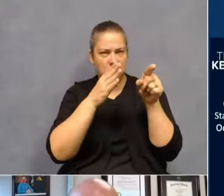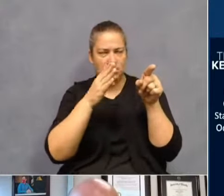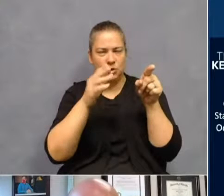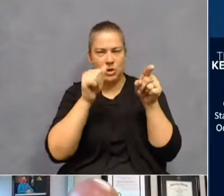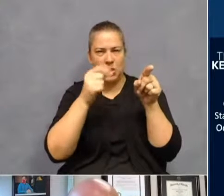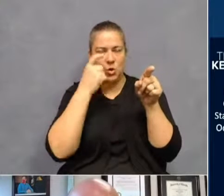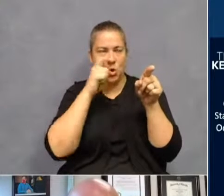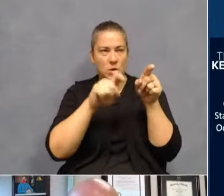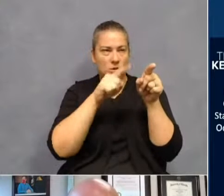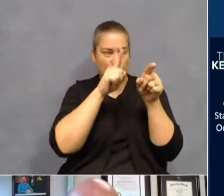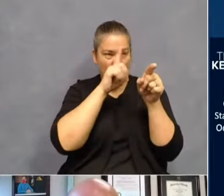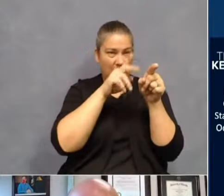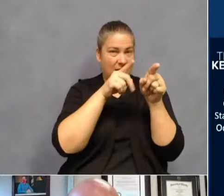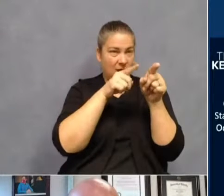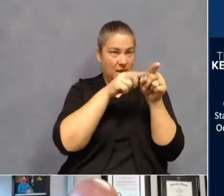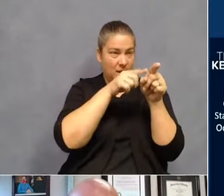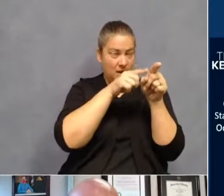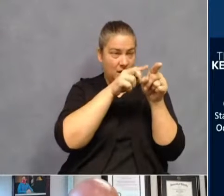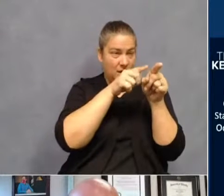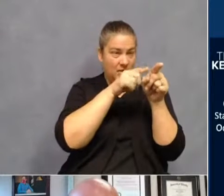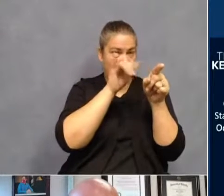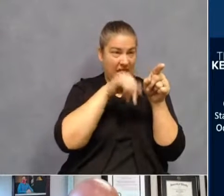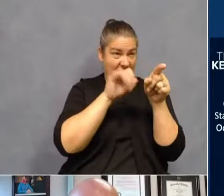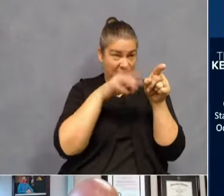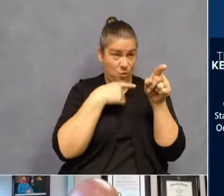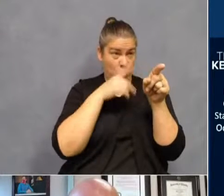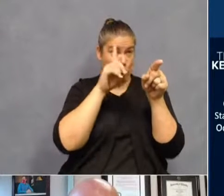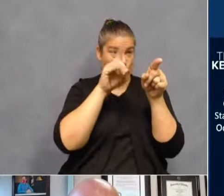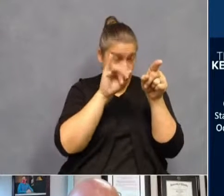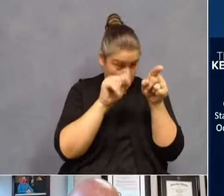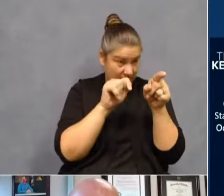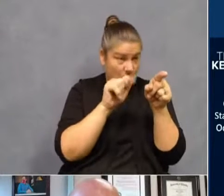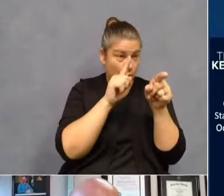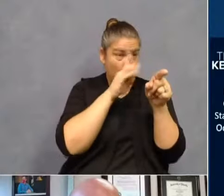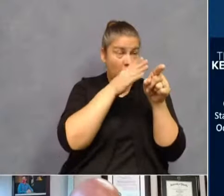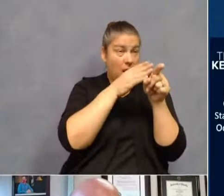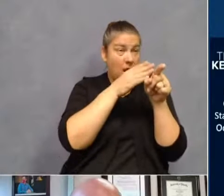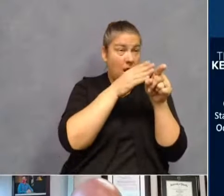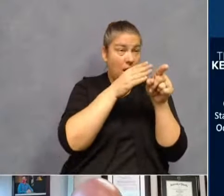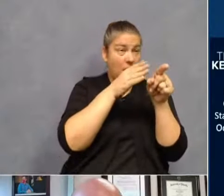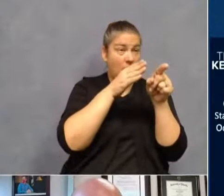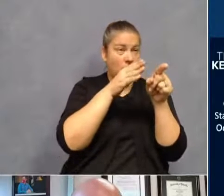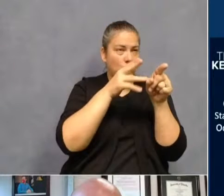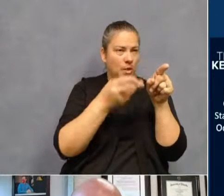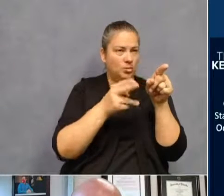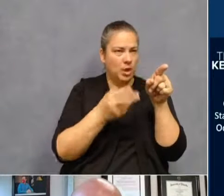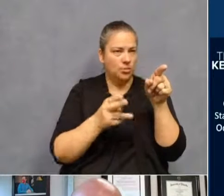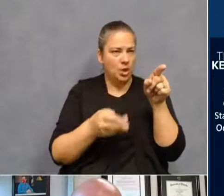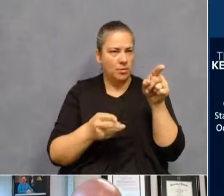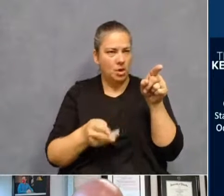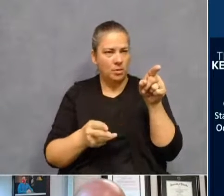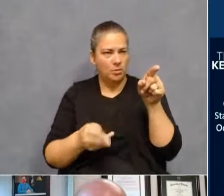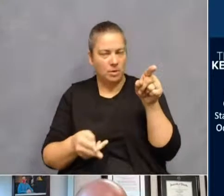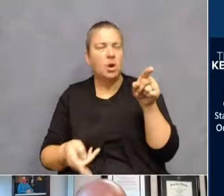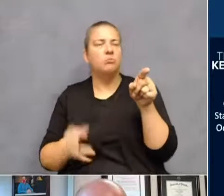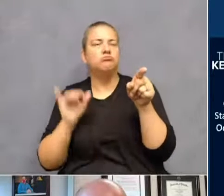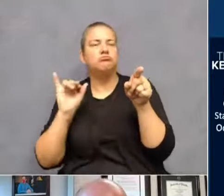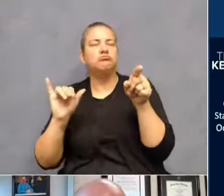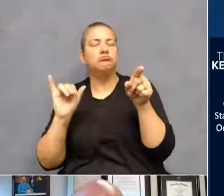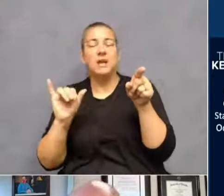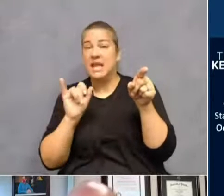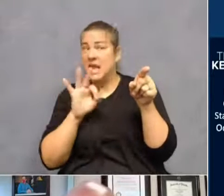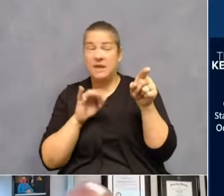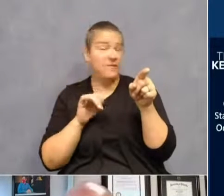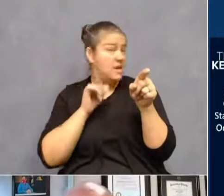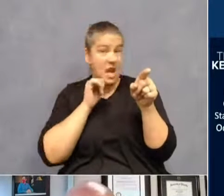have relatively gradually escalated over the last 7 months to our current all-time high. So as we do that,